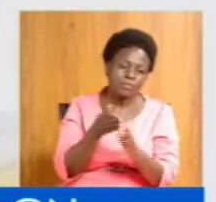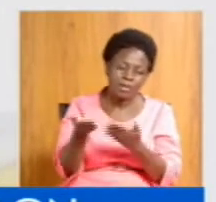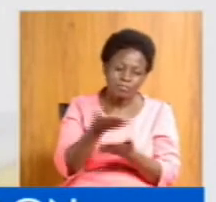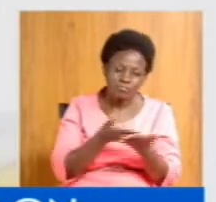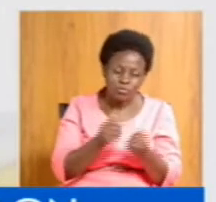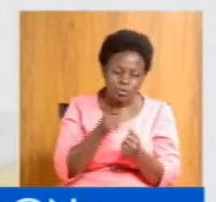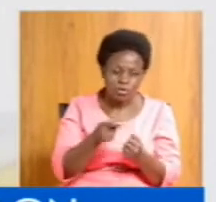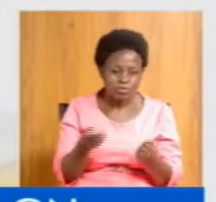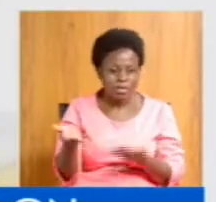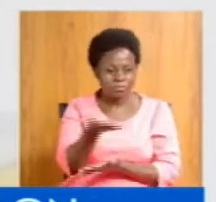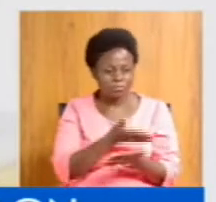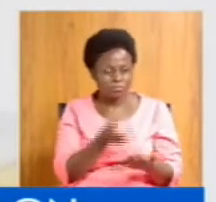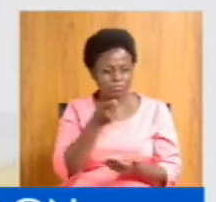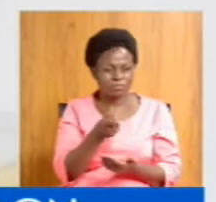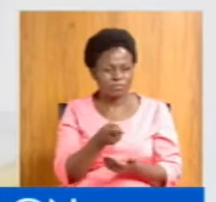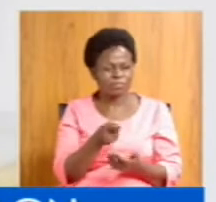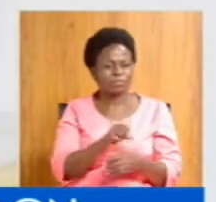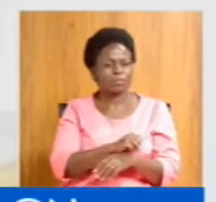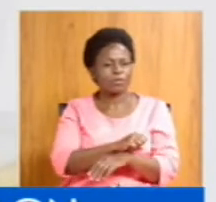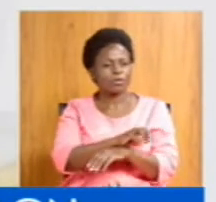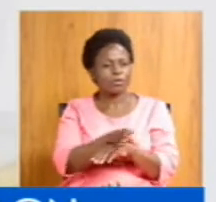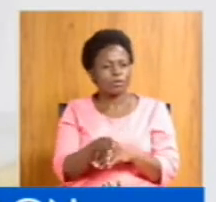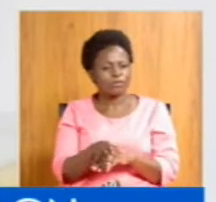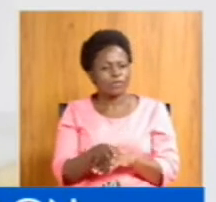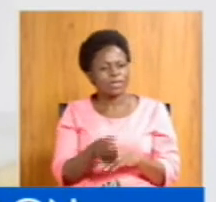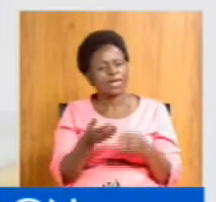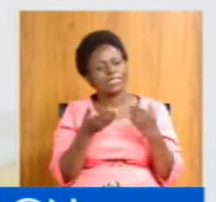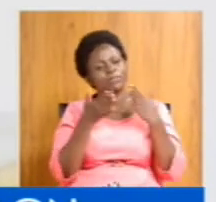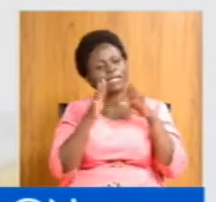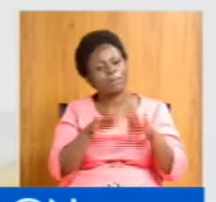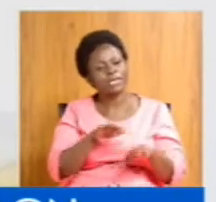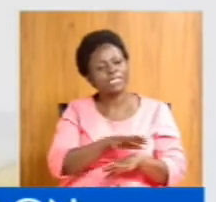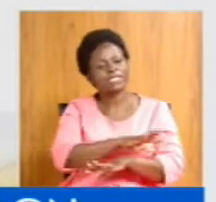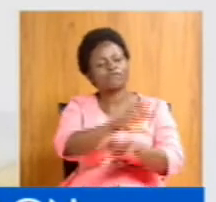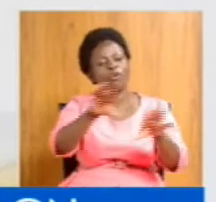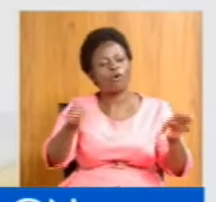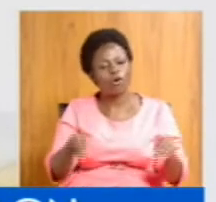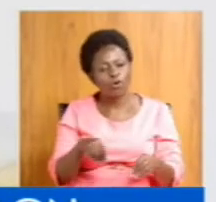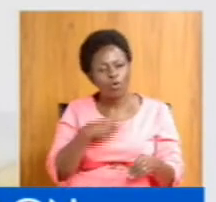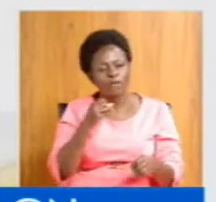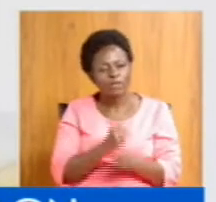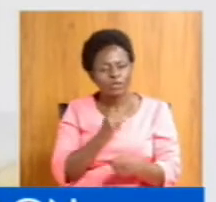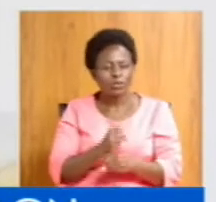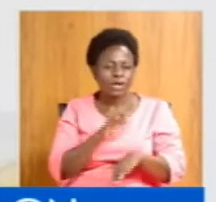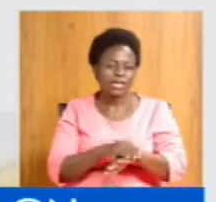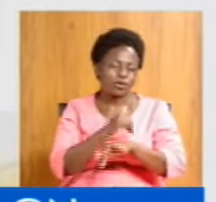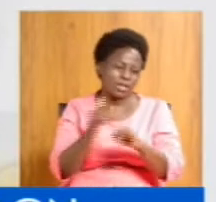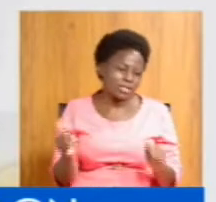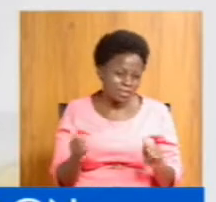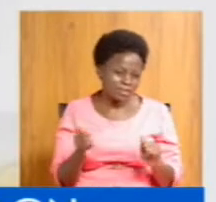My conversation with you is that COVID-19 has been a blessing for everyone that has been working online.